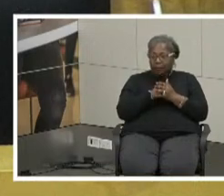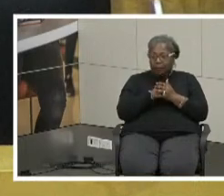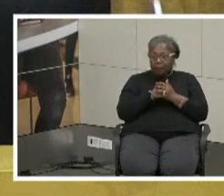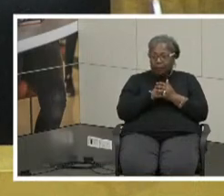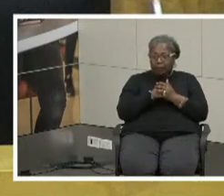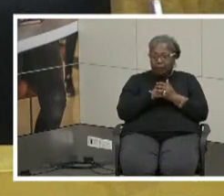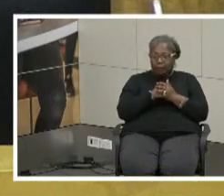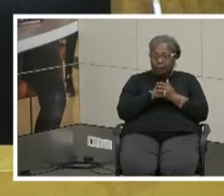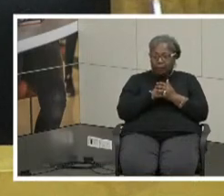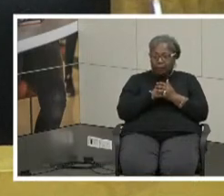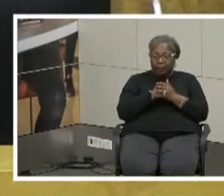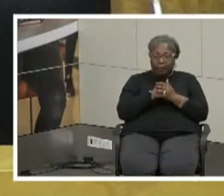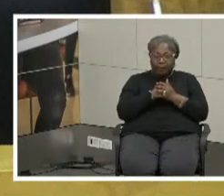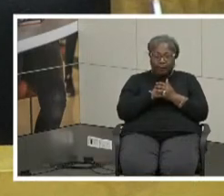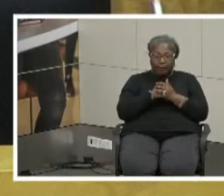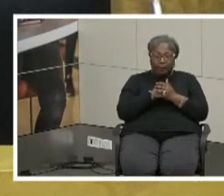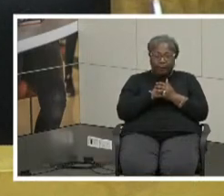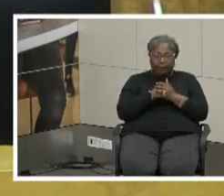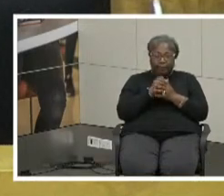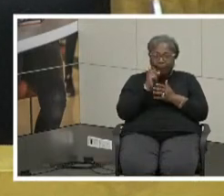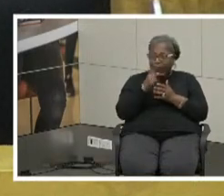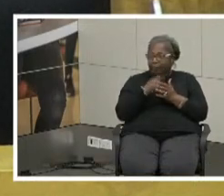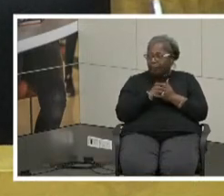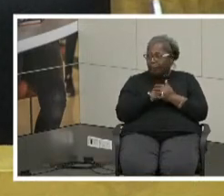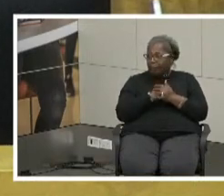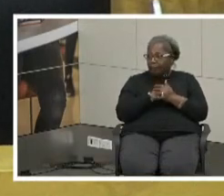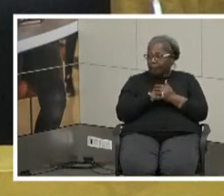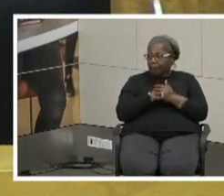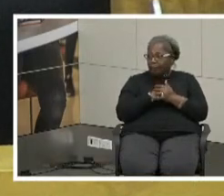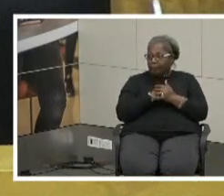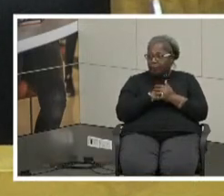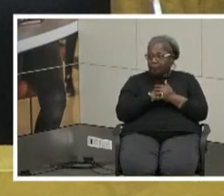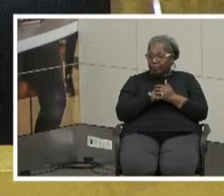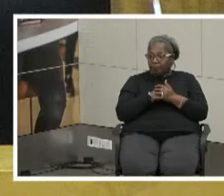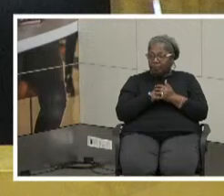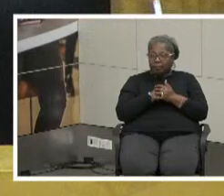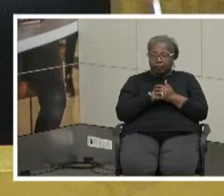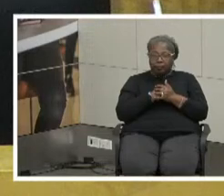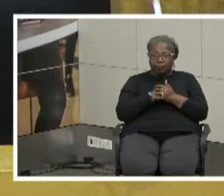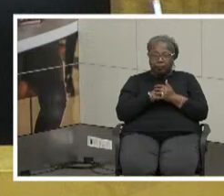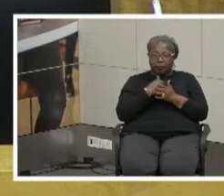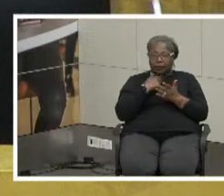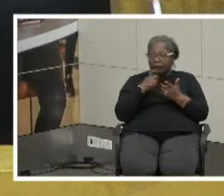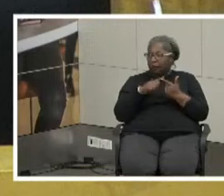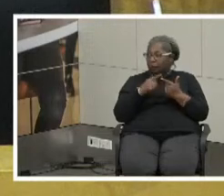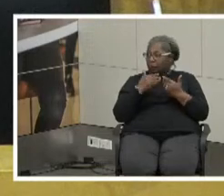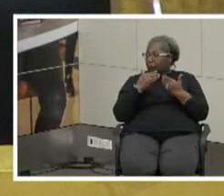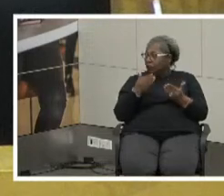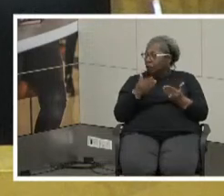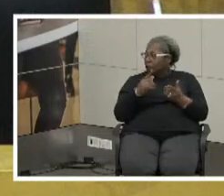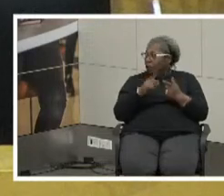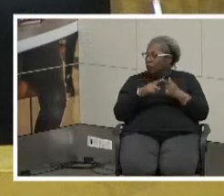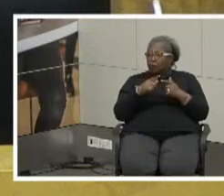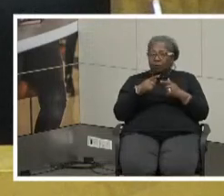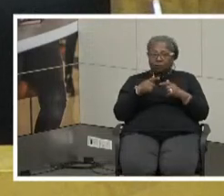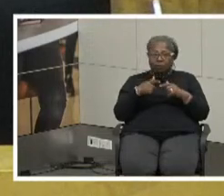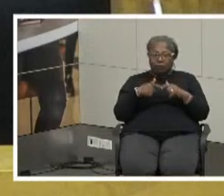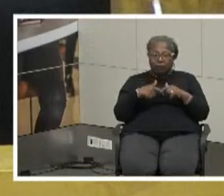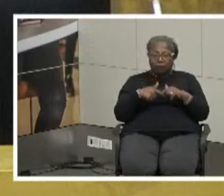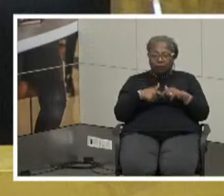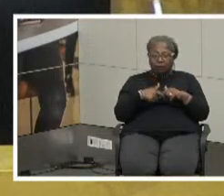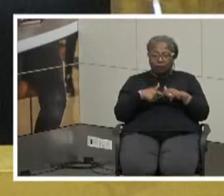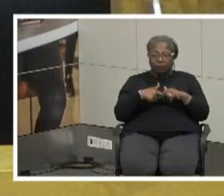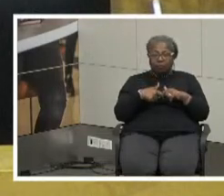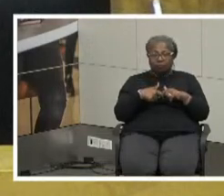this and move to oh I'm gonna move to table